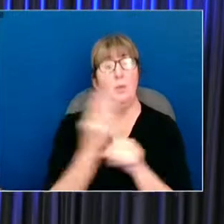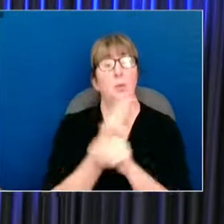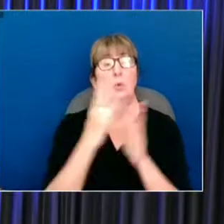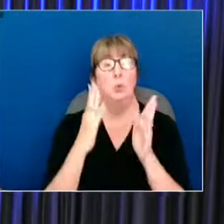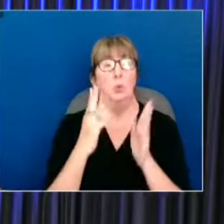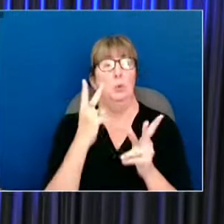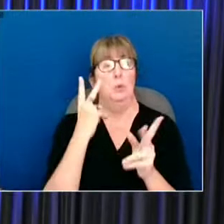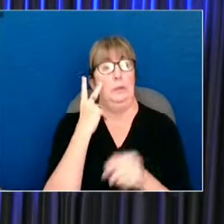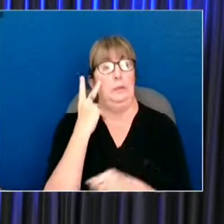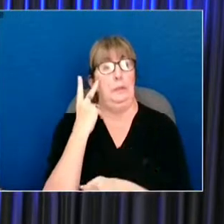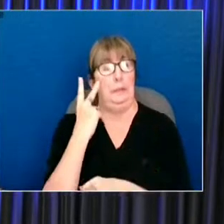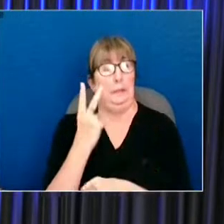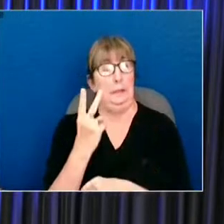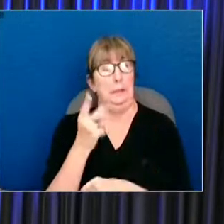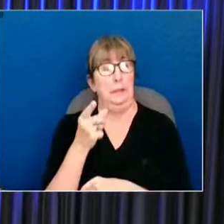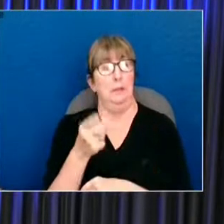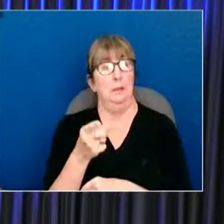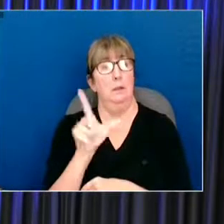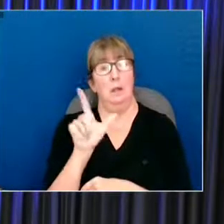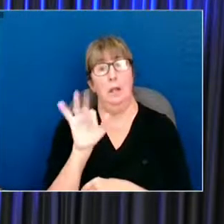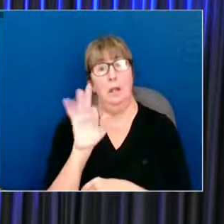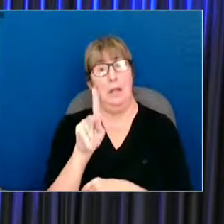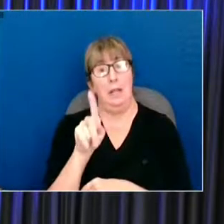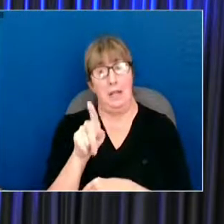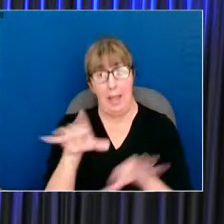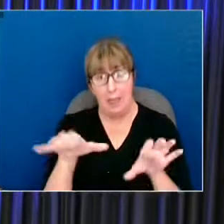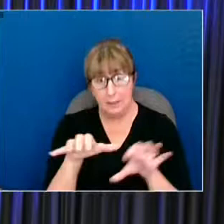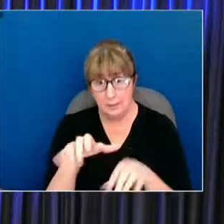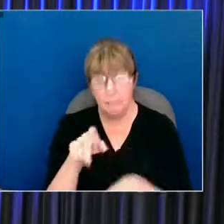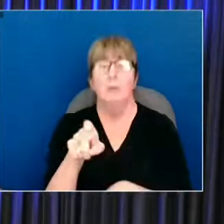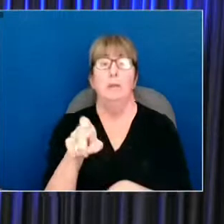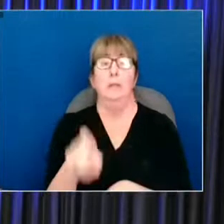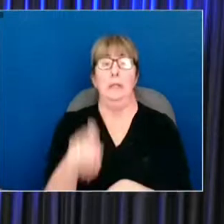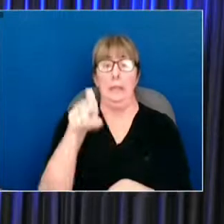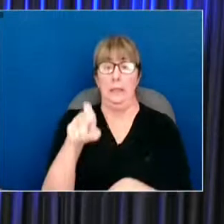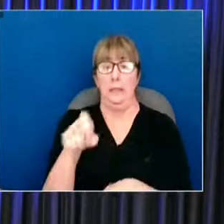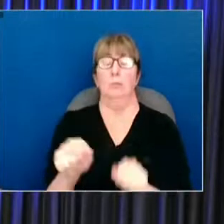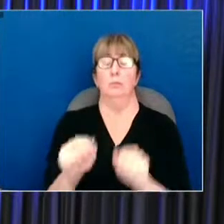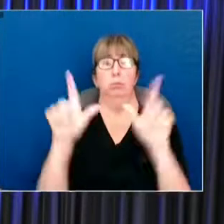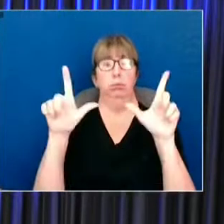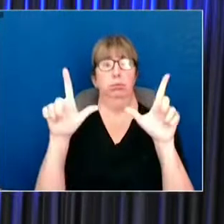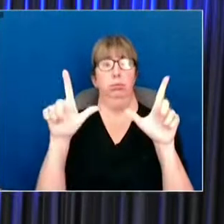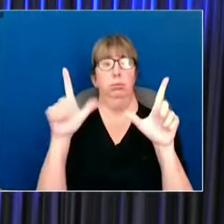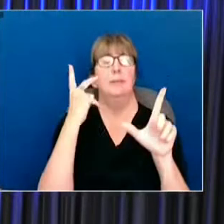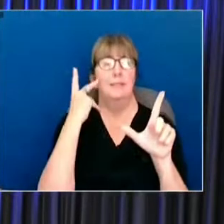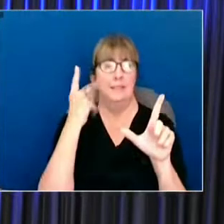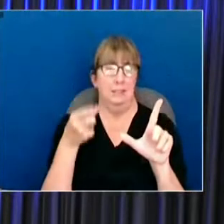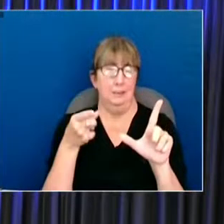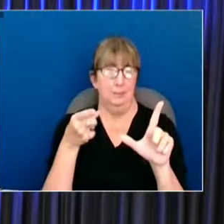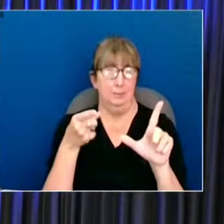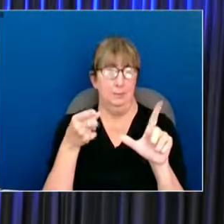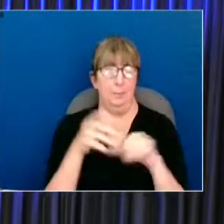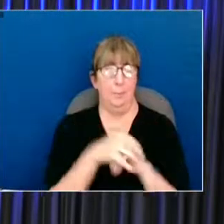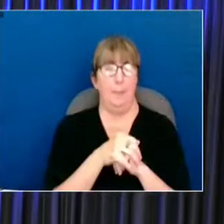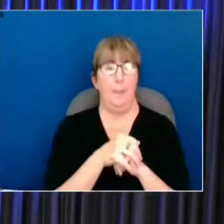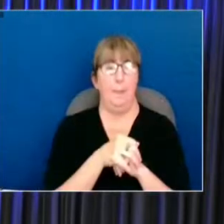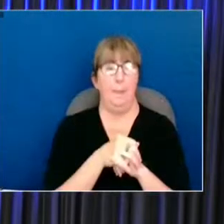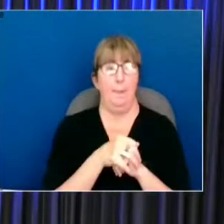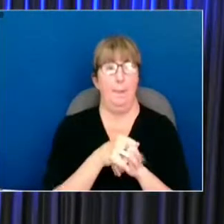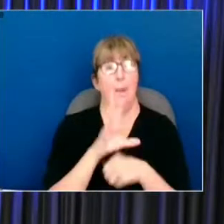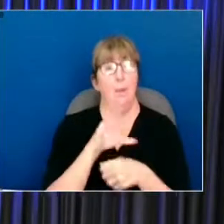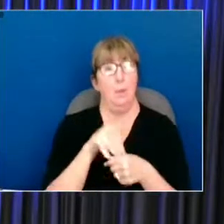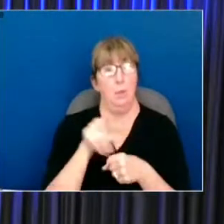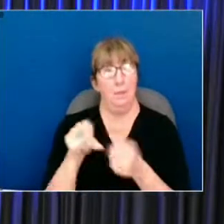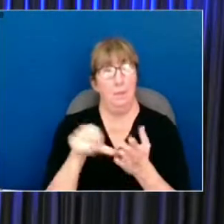see the link active and then click on it and get the broadcast. But within that page, they would also be